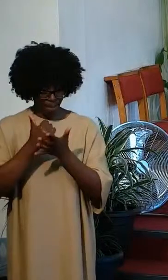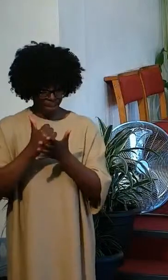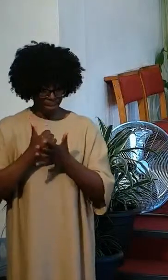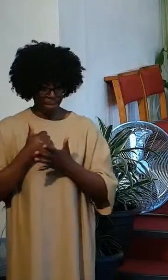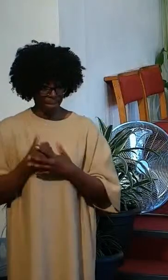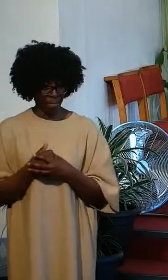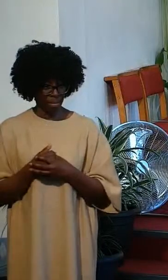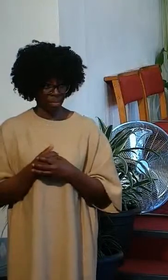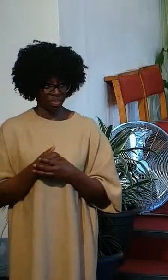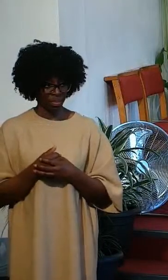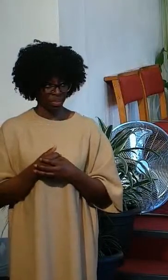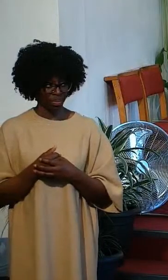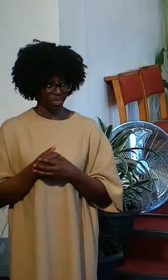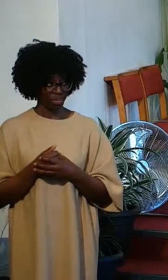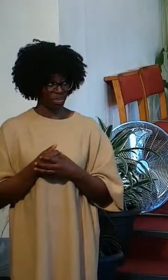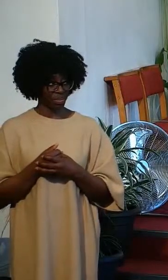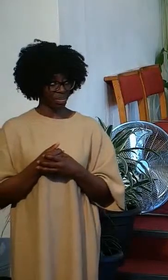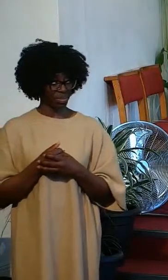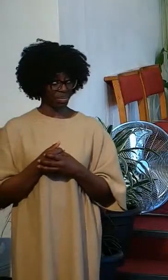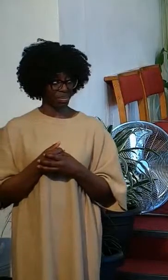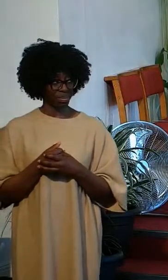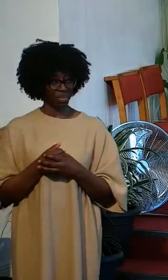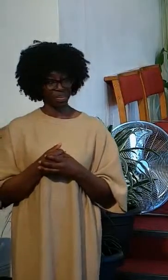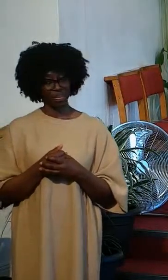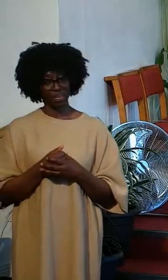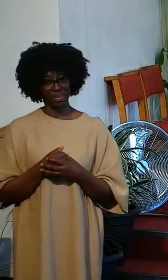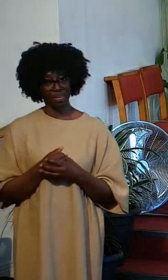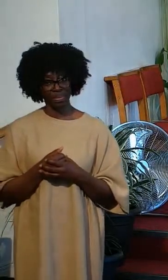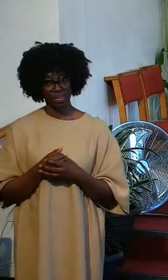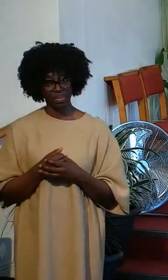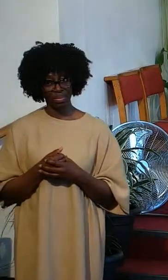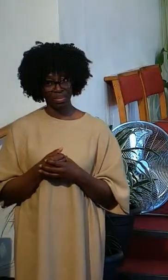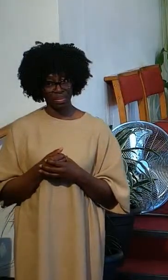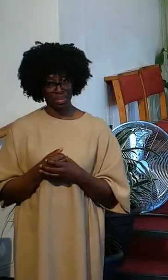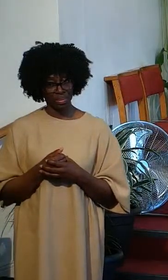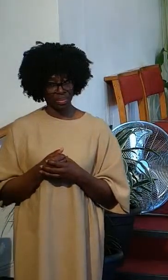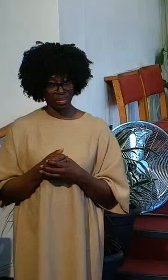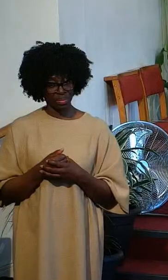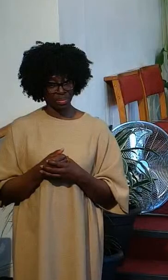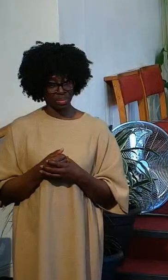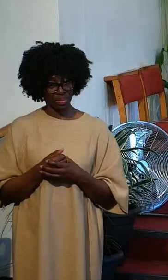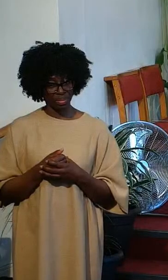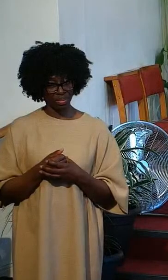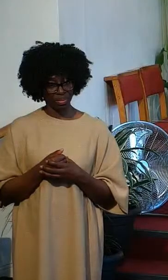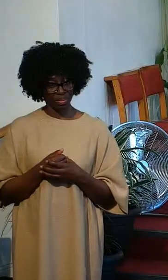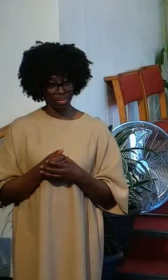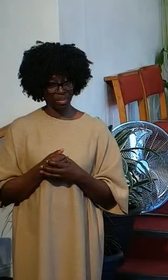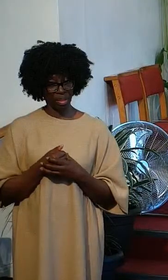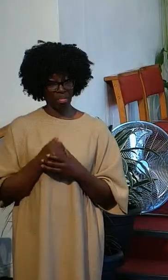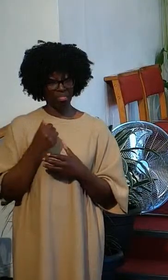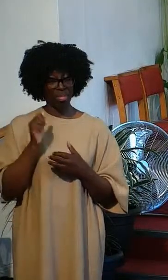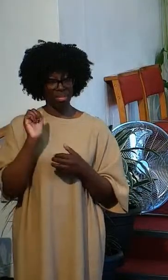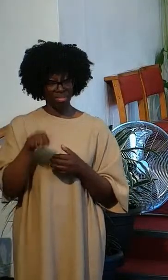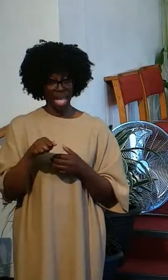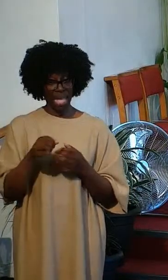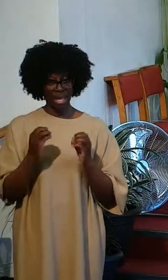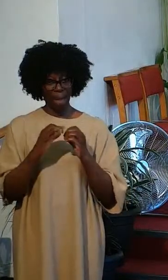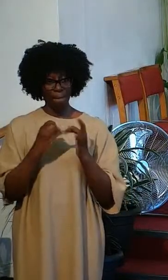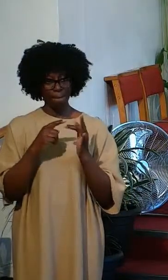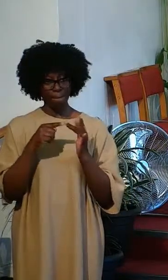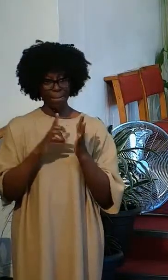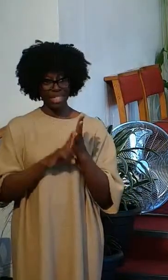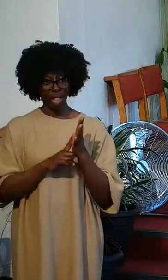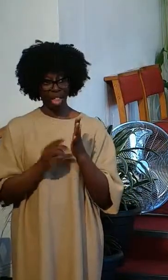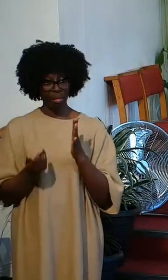which is what makes things green. So I think basil's a good ingredient to add.